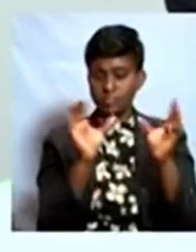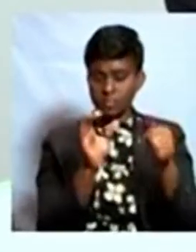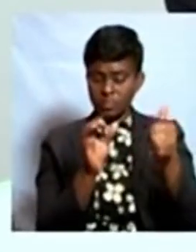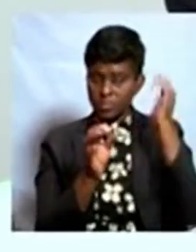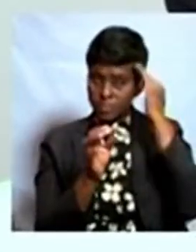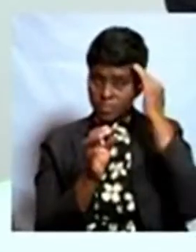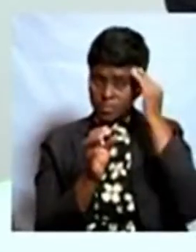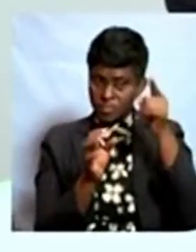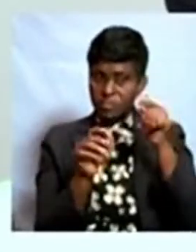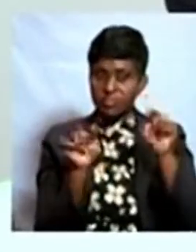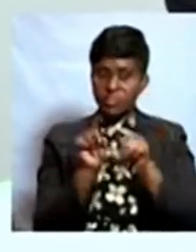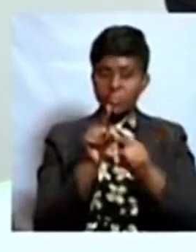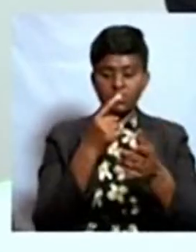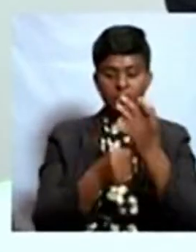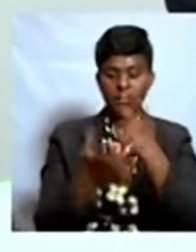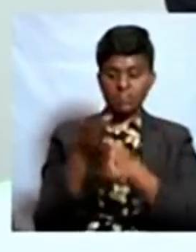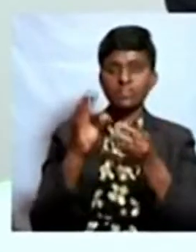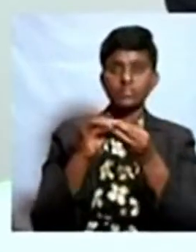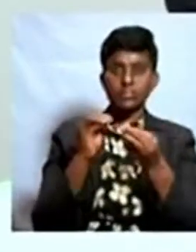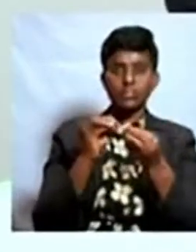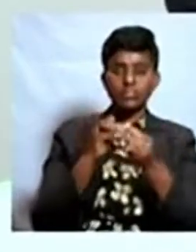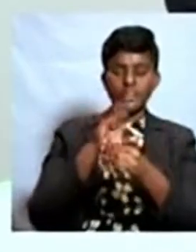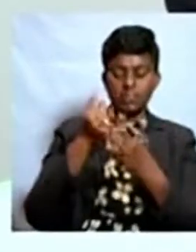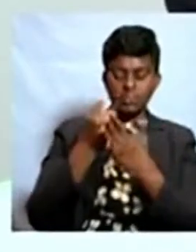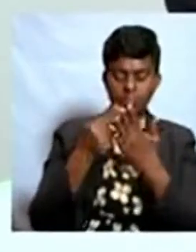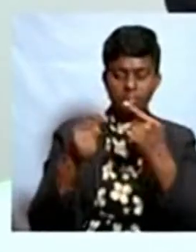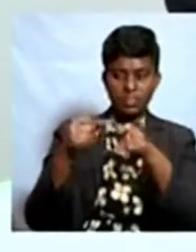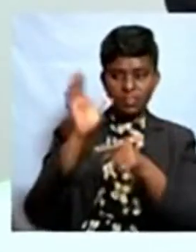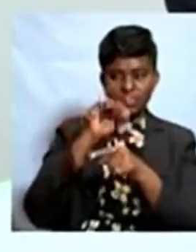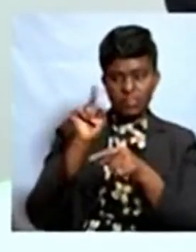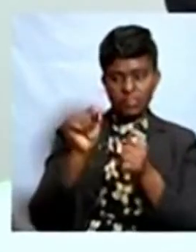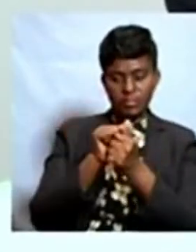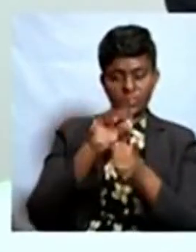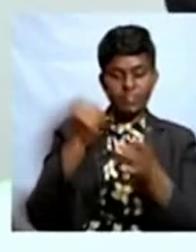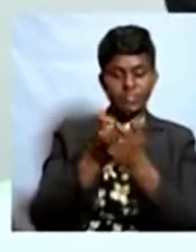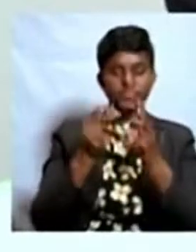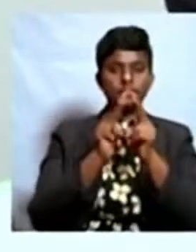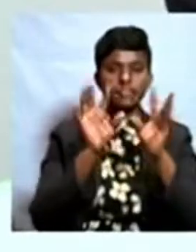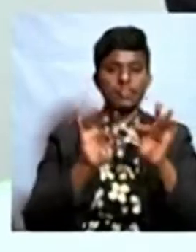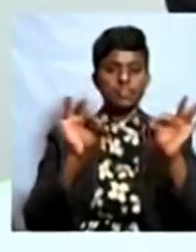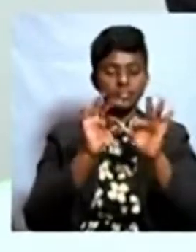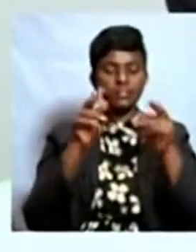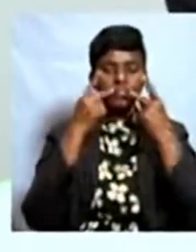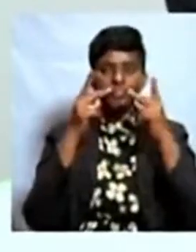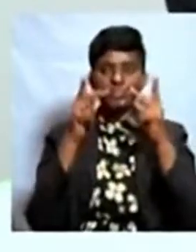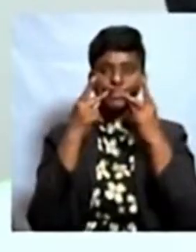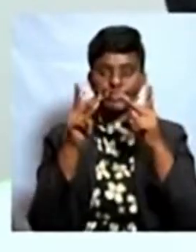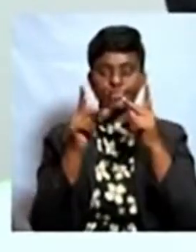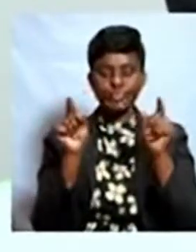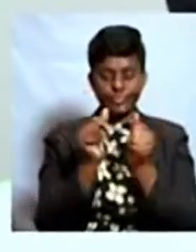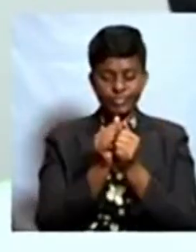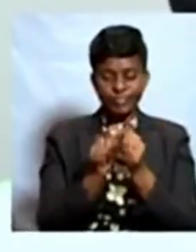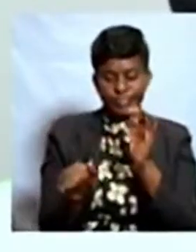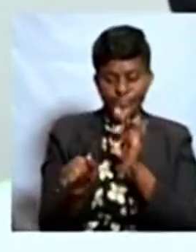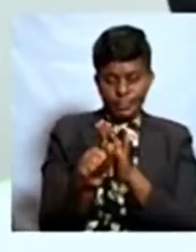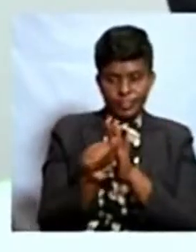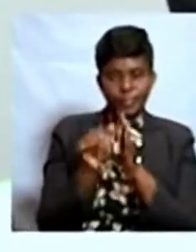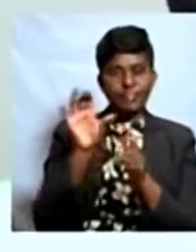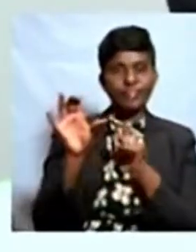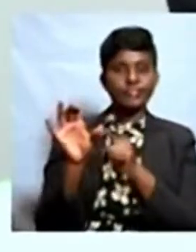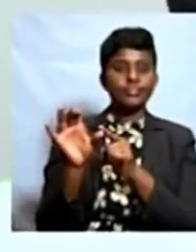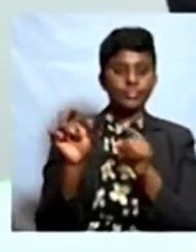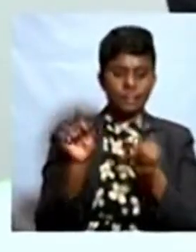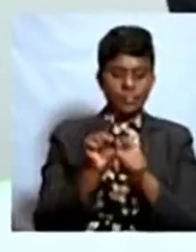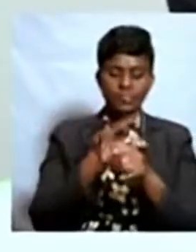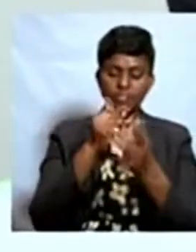note that the consultations were undertaken with all key public and private sector players,